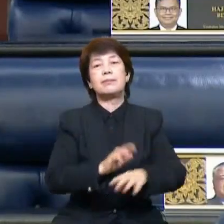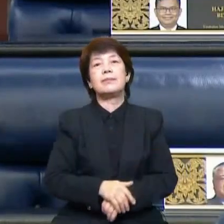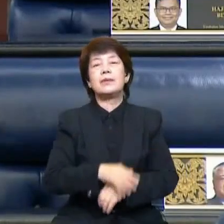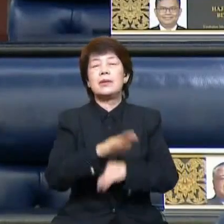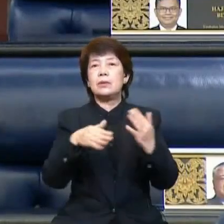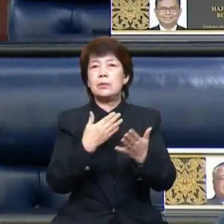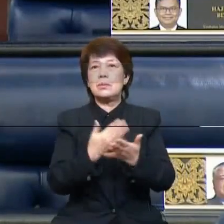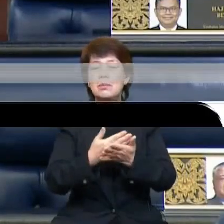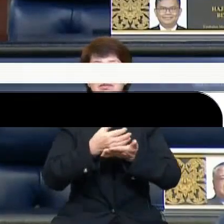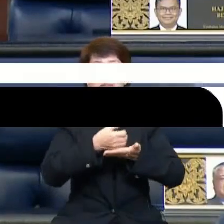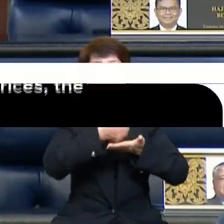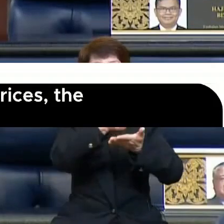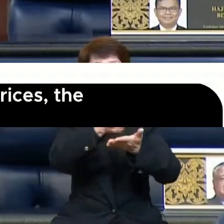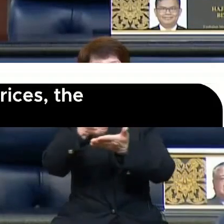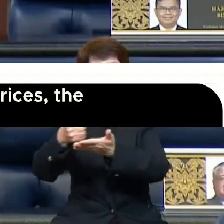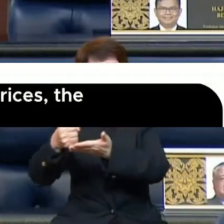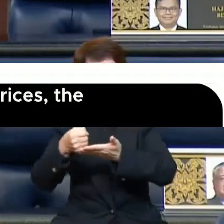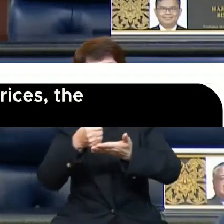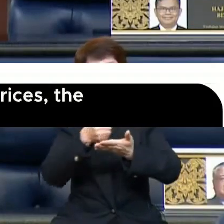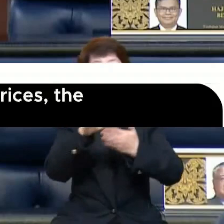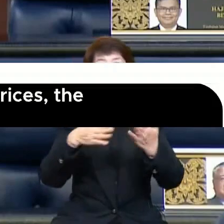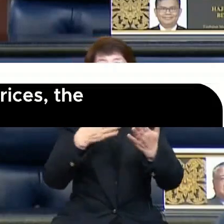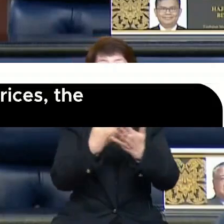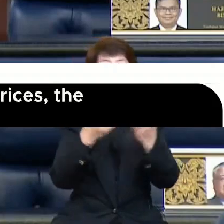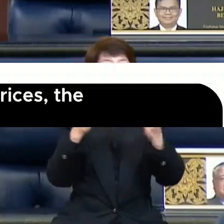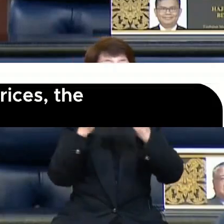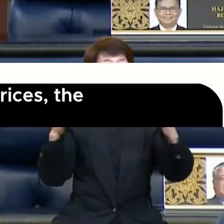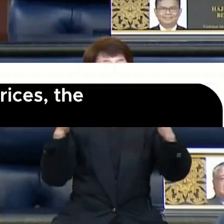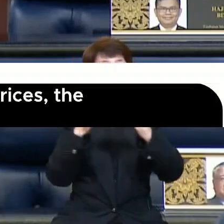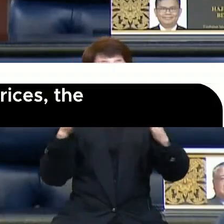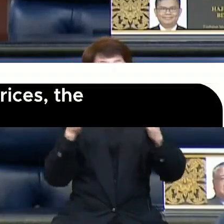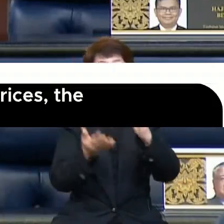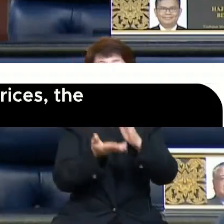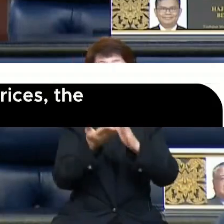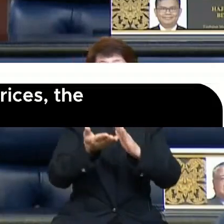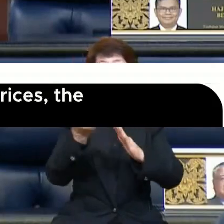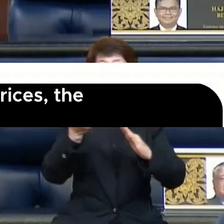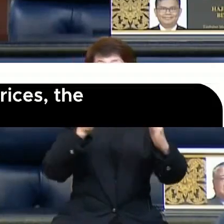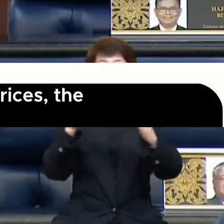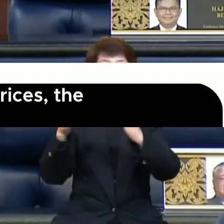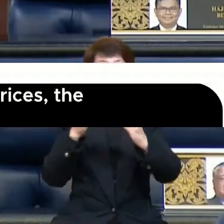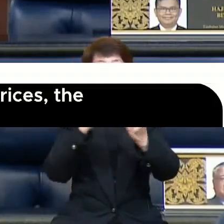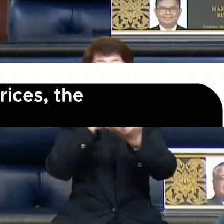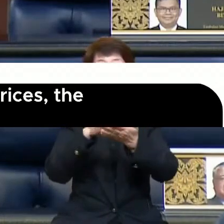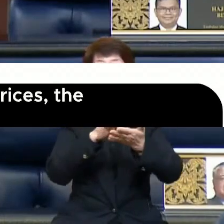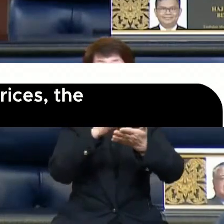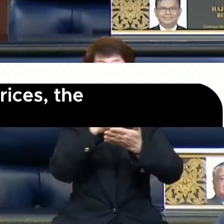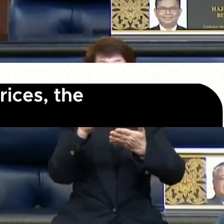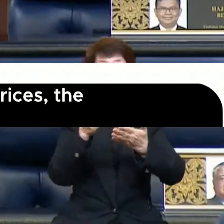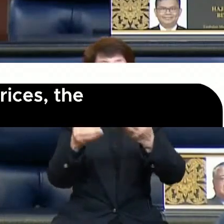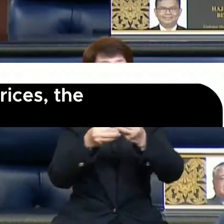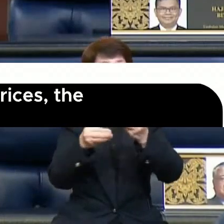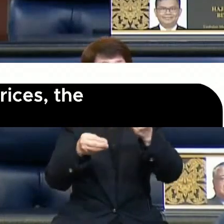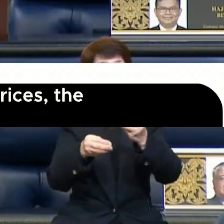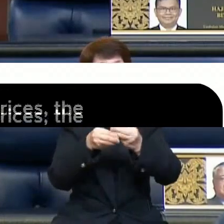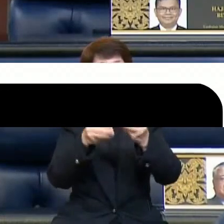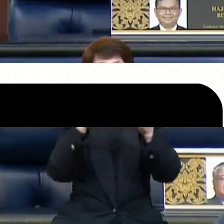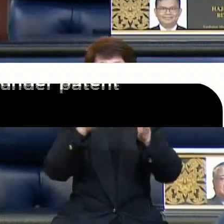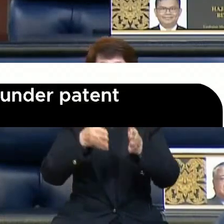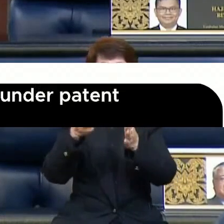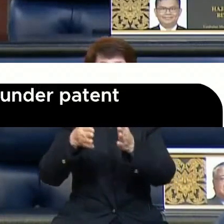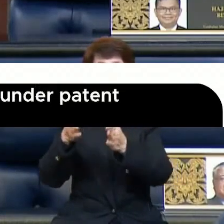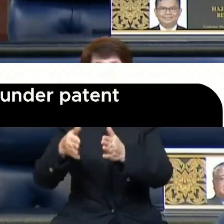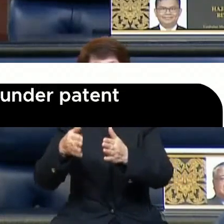Peningkatan peruntukan kewangan ini adalah selari dengan kenaikan harga ubat-ubatan, pertambahan bilangan pesakit dan